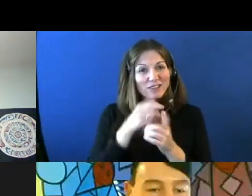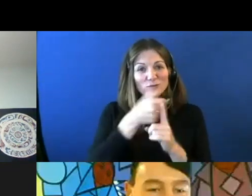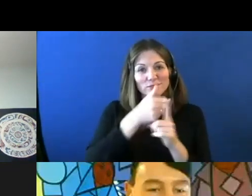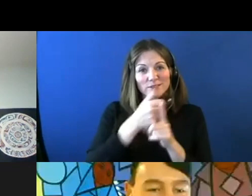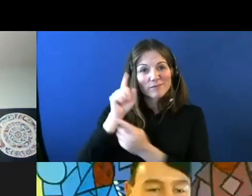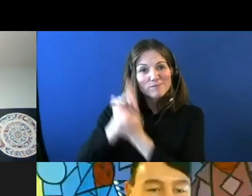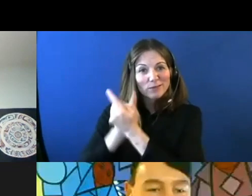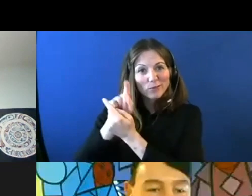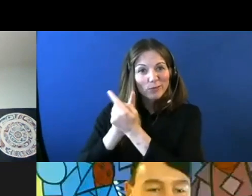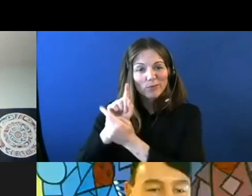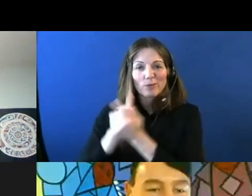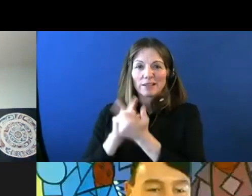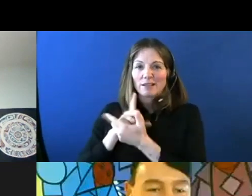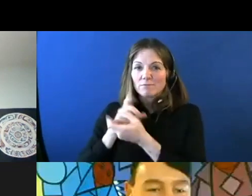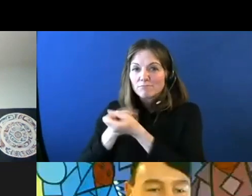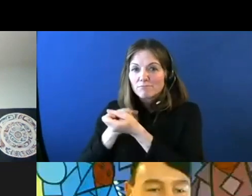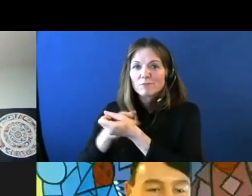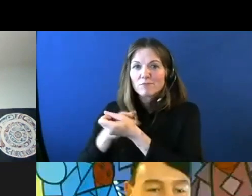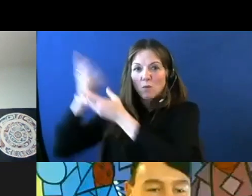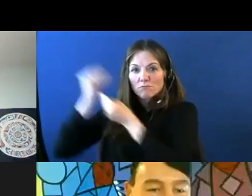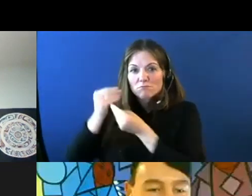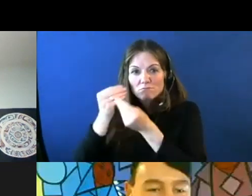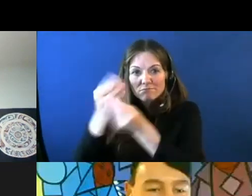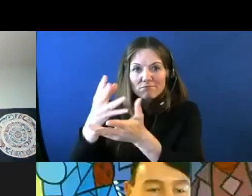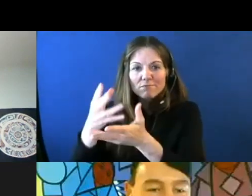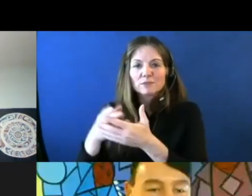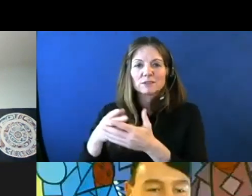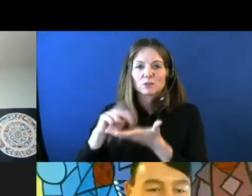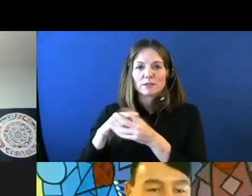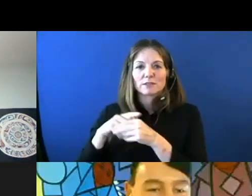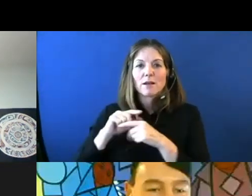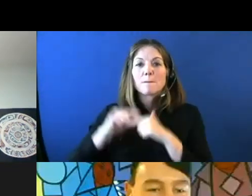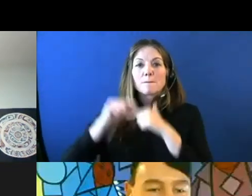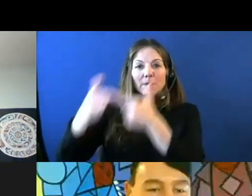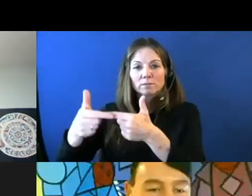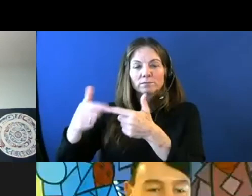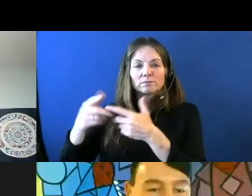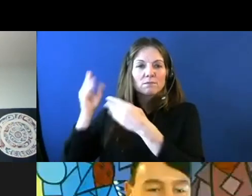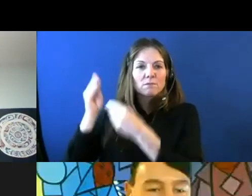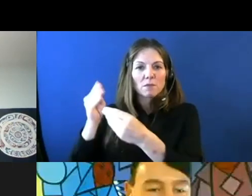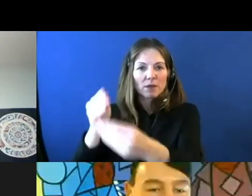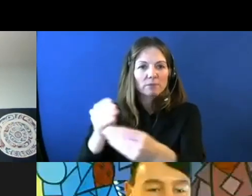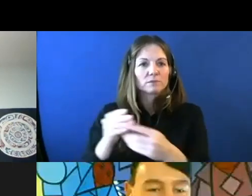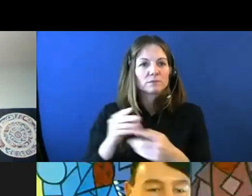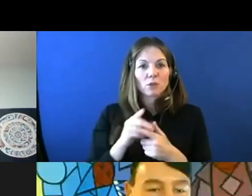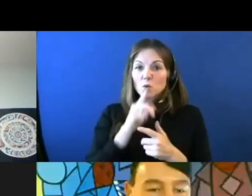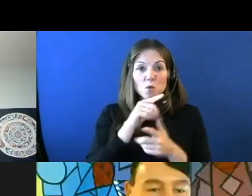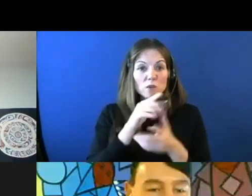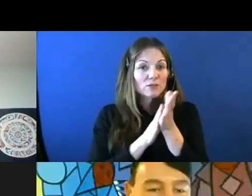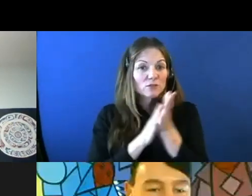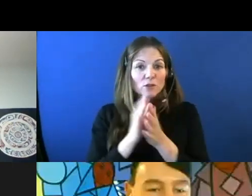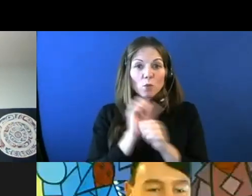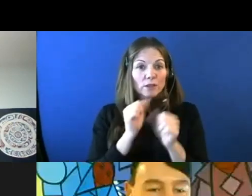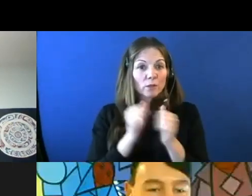and hopefully mentoring many others that have any interest in working with you and your team around